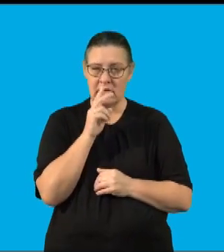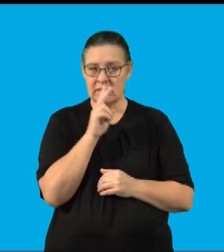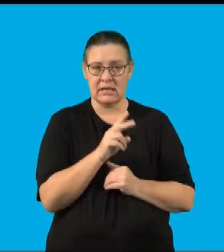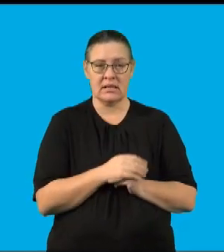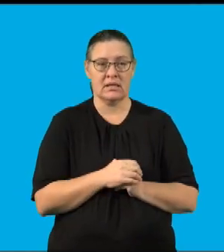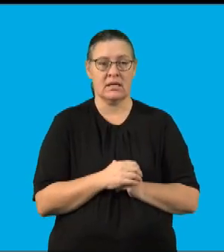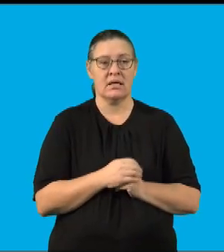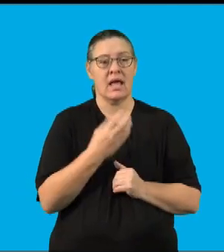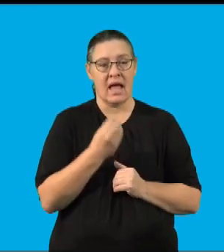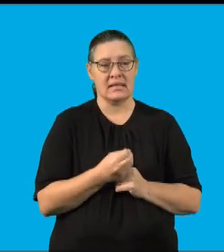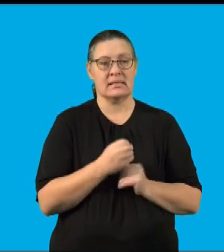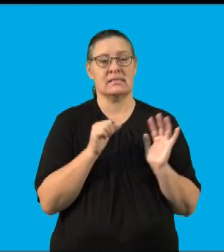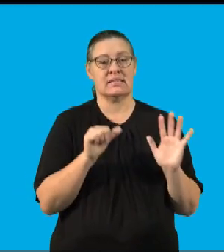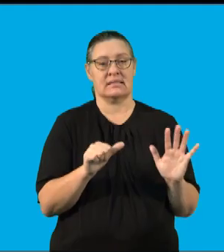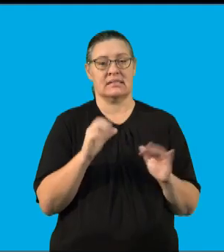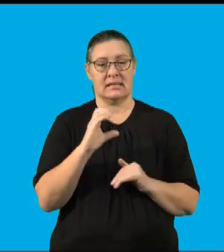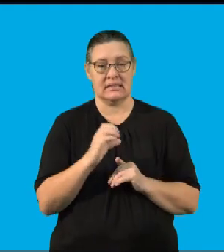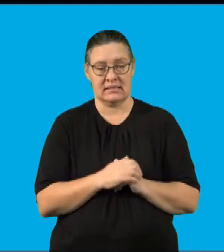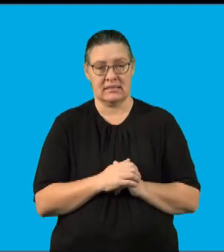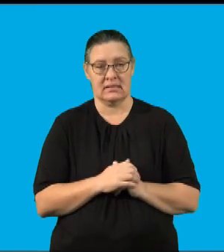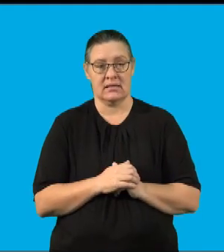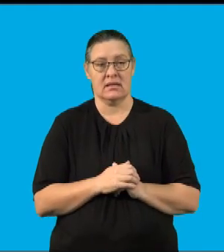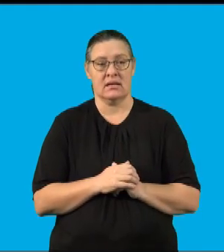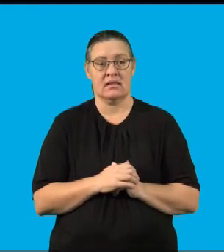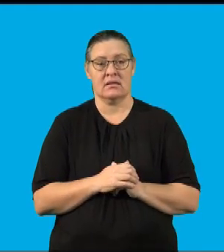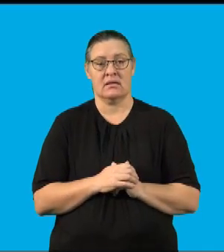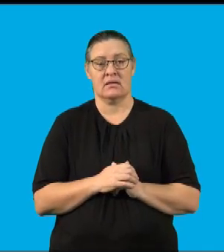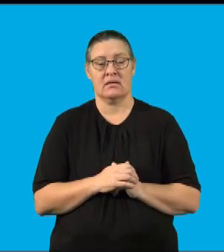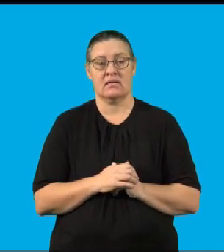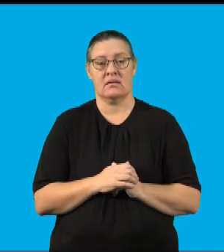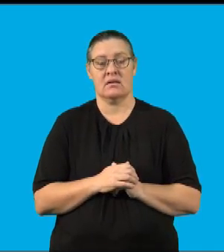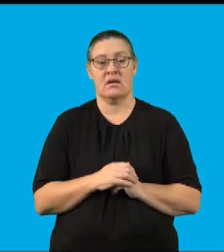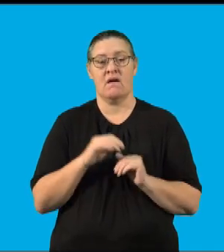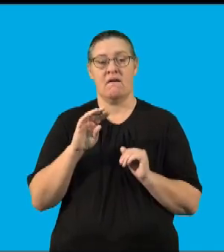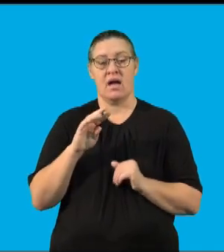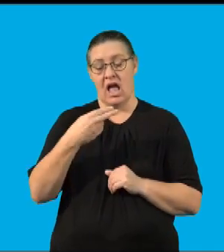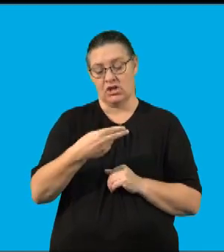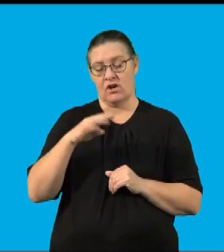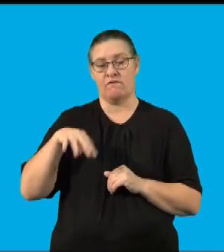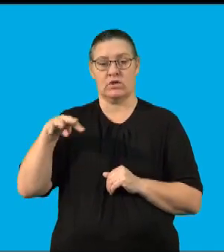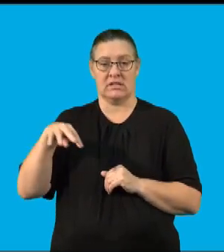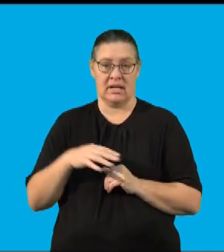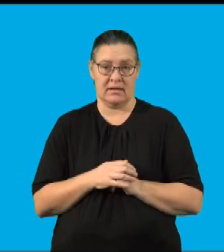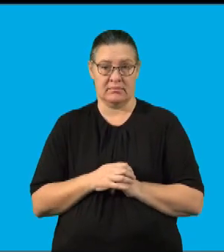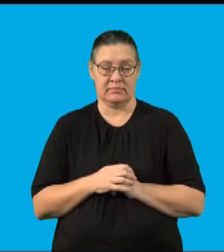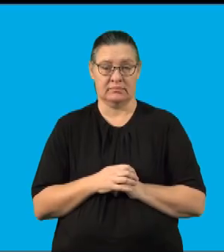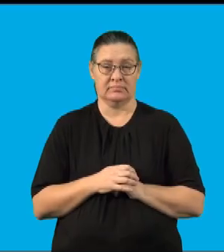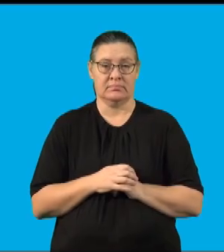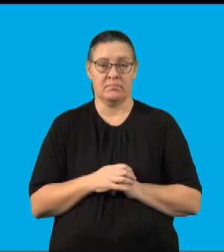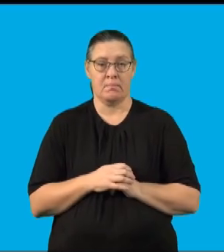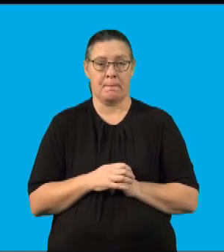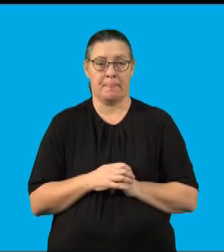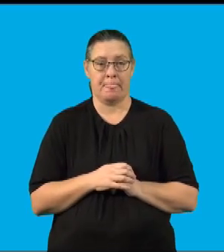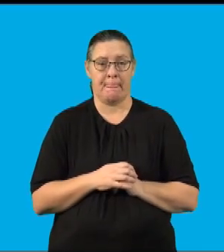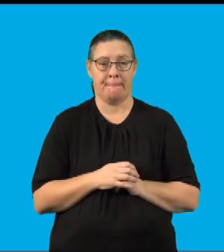it, we're seeing that it has 6 carbons, and then it has 14 hydrogens. If you had